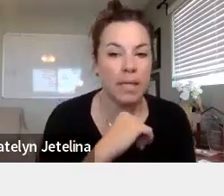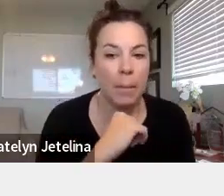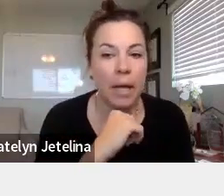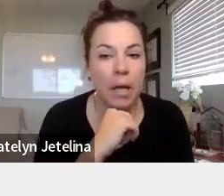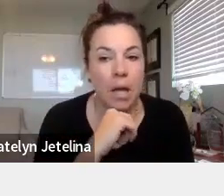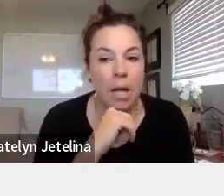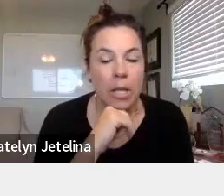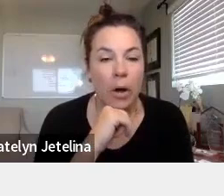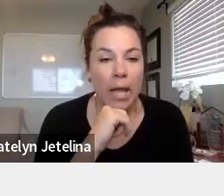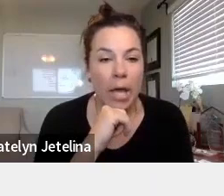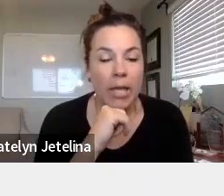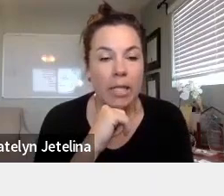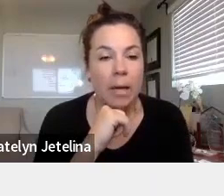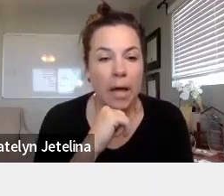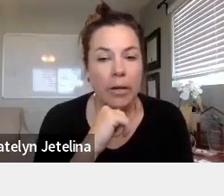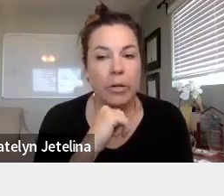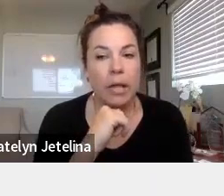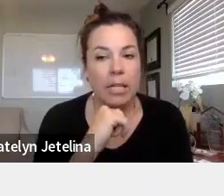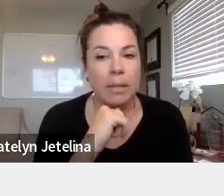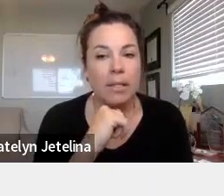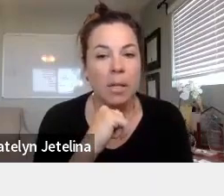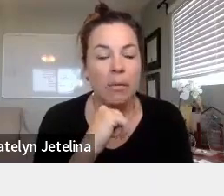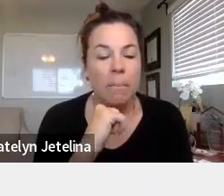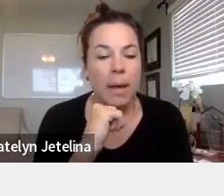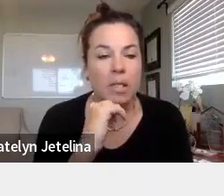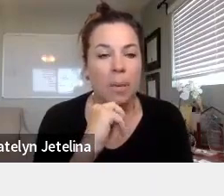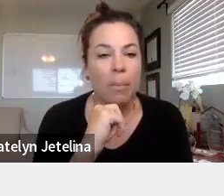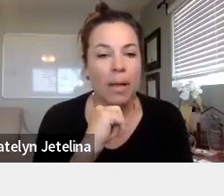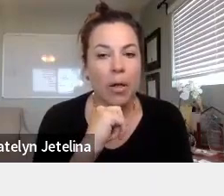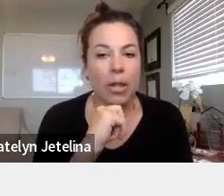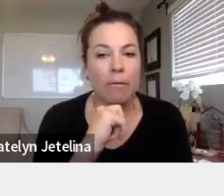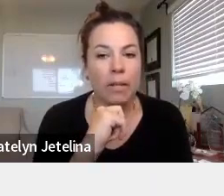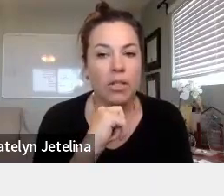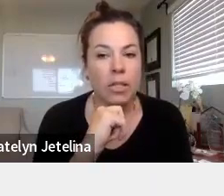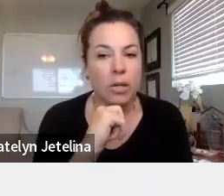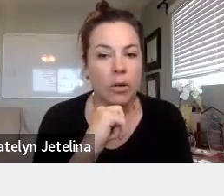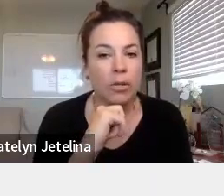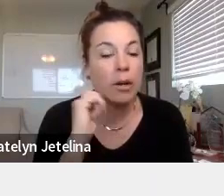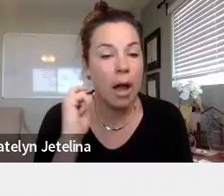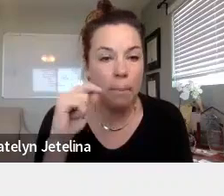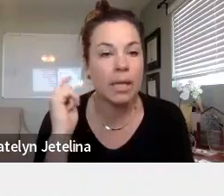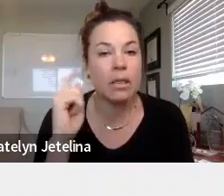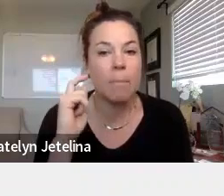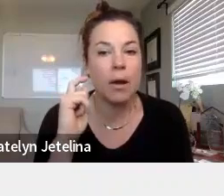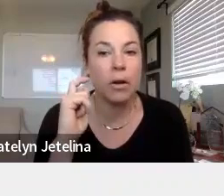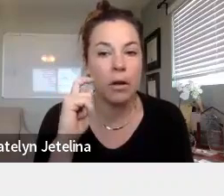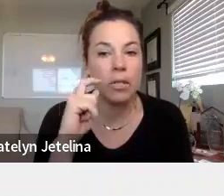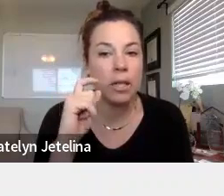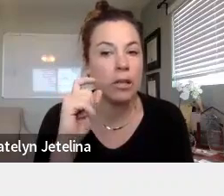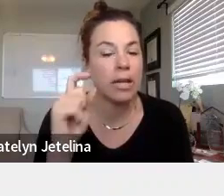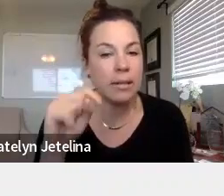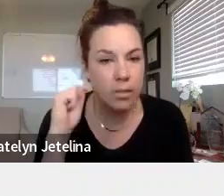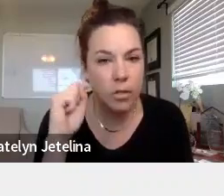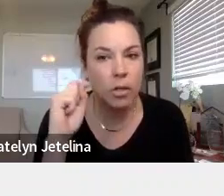the pandemic. You know, I think it's been underutilized because some of the best public health interventions are those that are happening in the